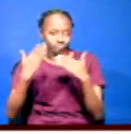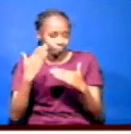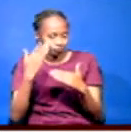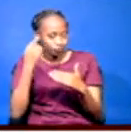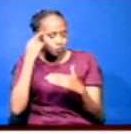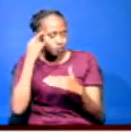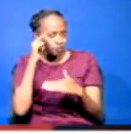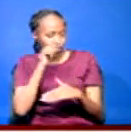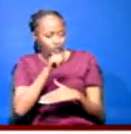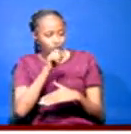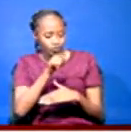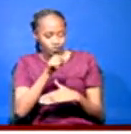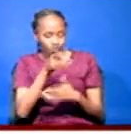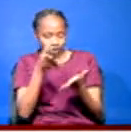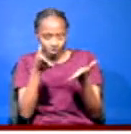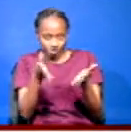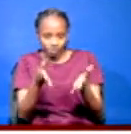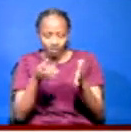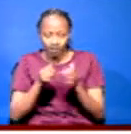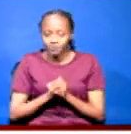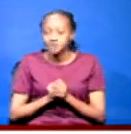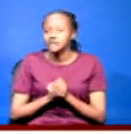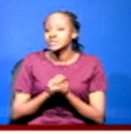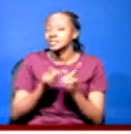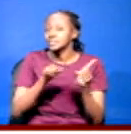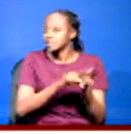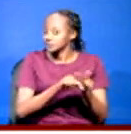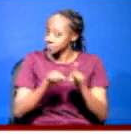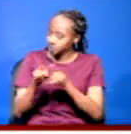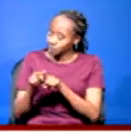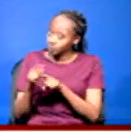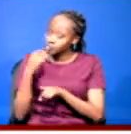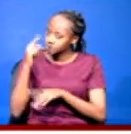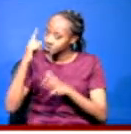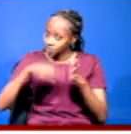here. Let me also say that